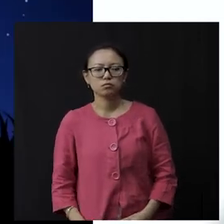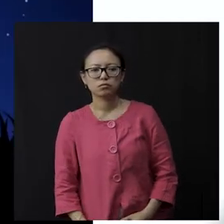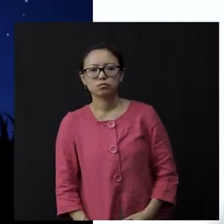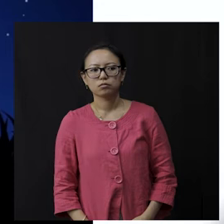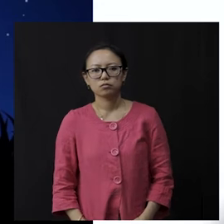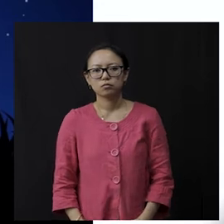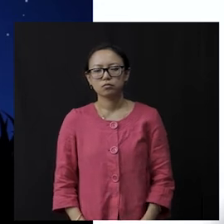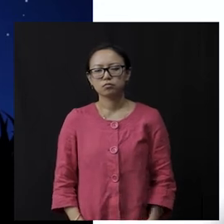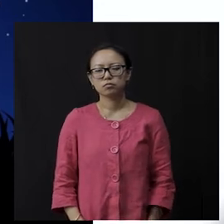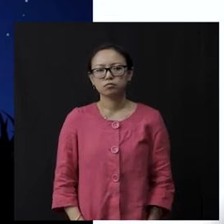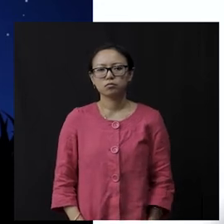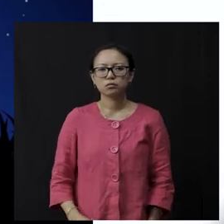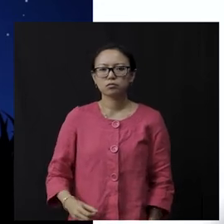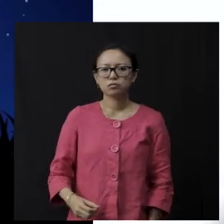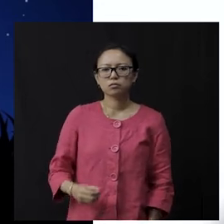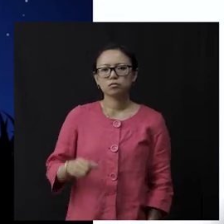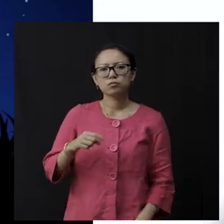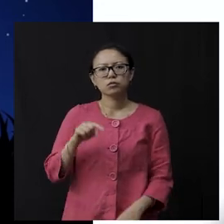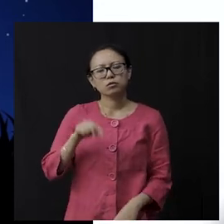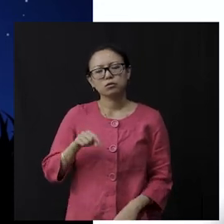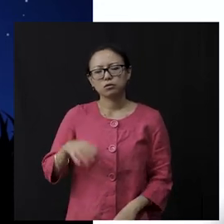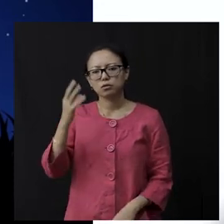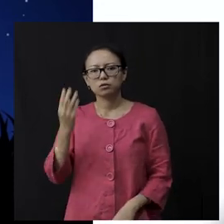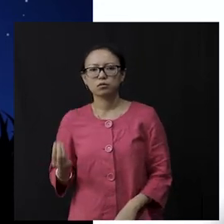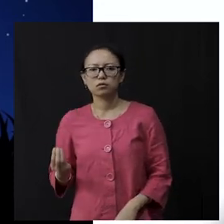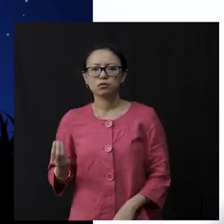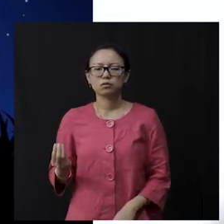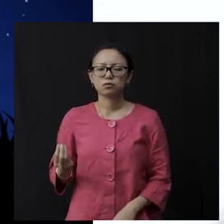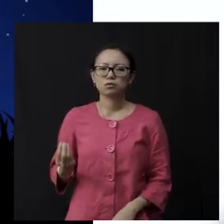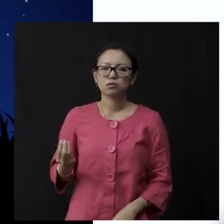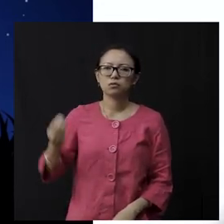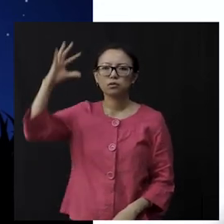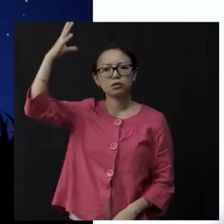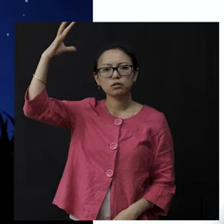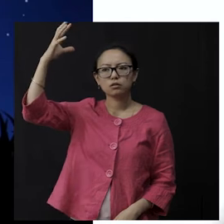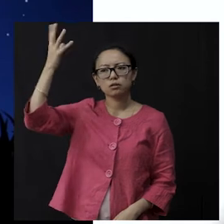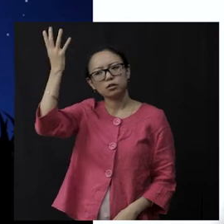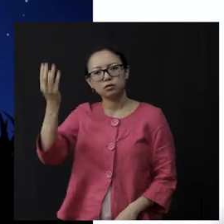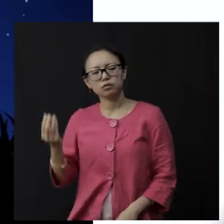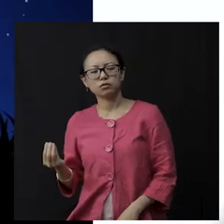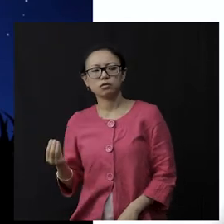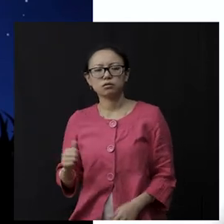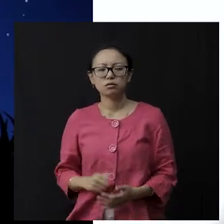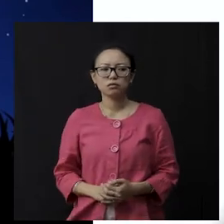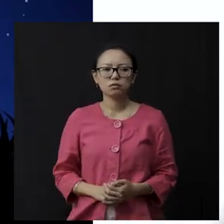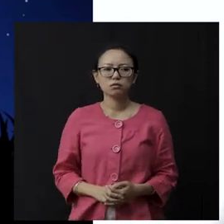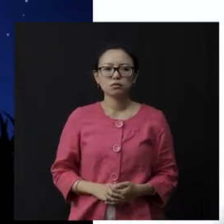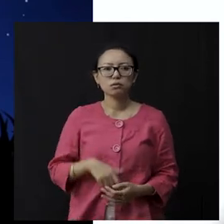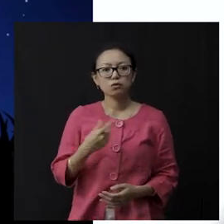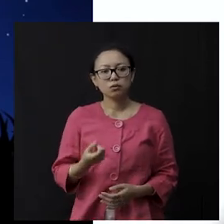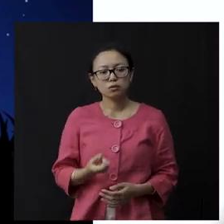Now it is dark. The sun has gone down, right? The sun has set. Now it is dark. It is nighttime. So